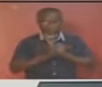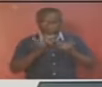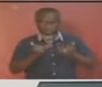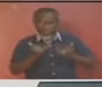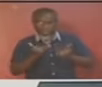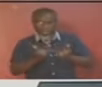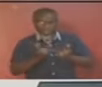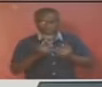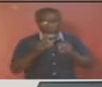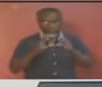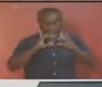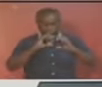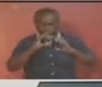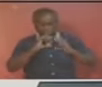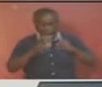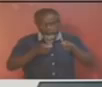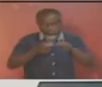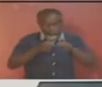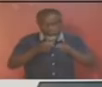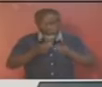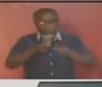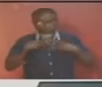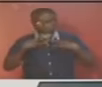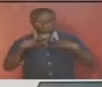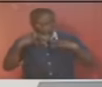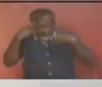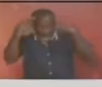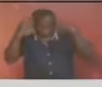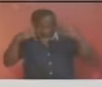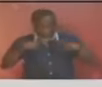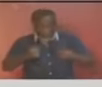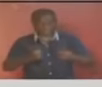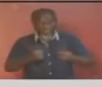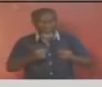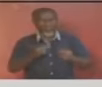Corporate Communications at the Ministry of Health, Candice Alcantara.